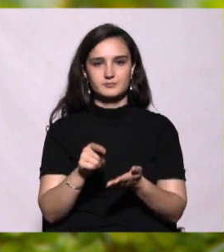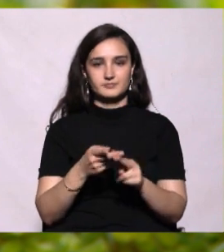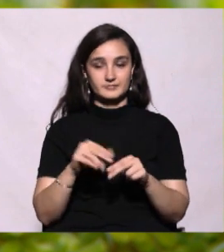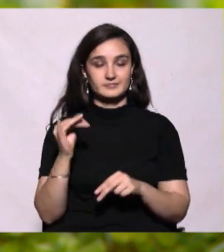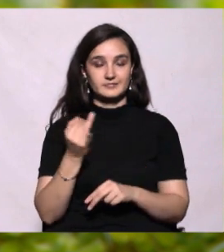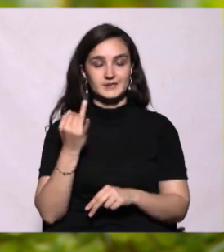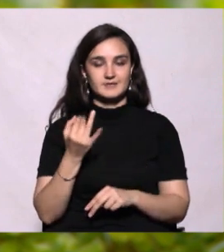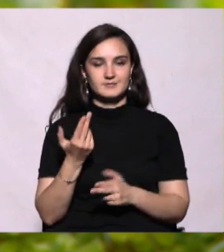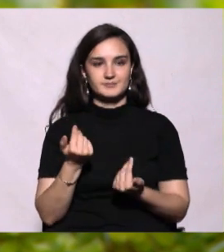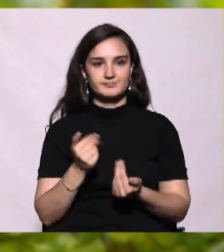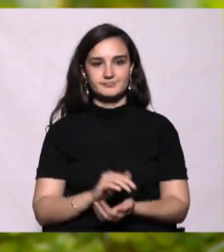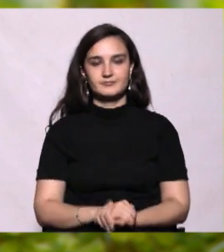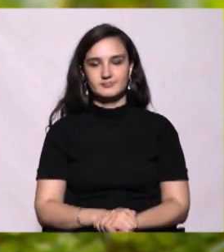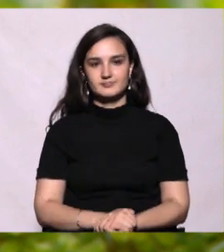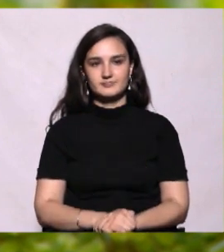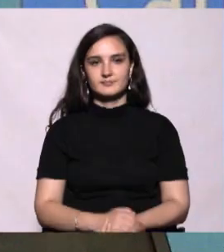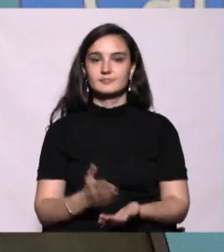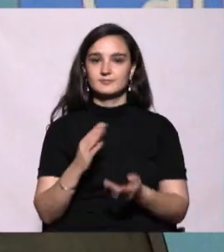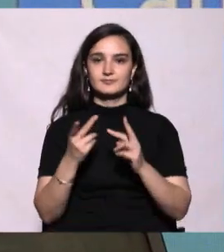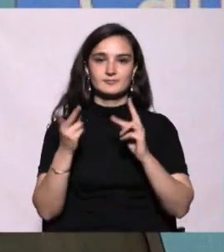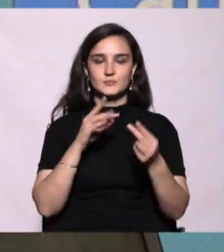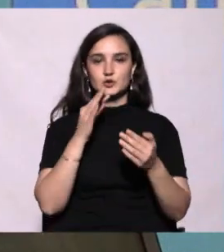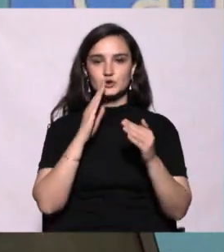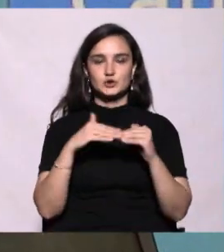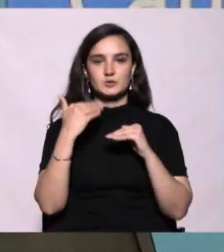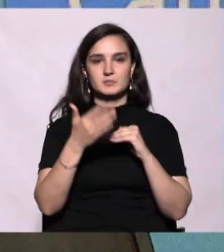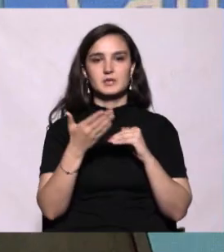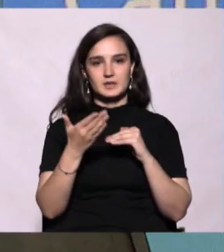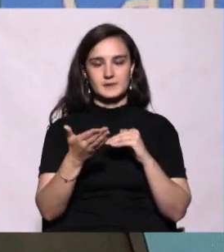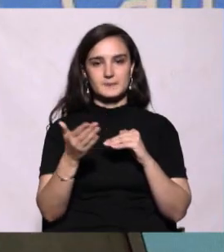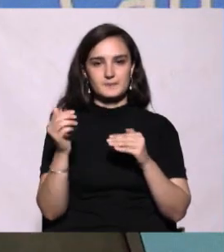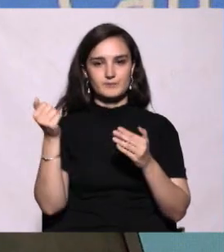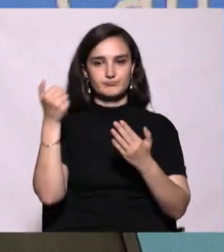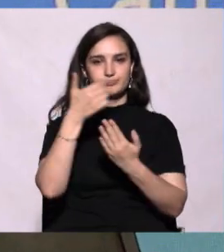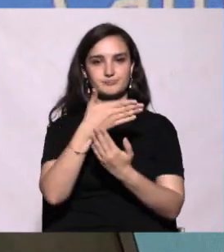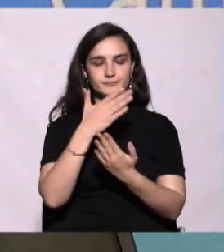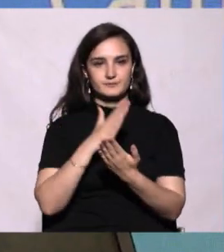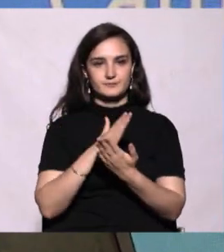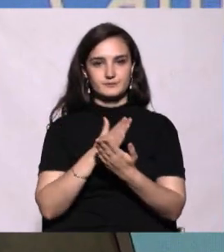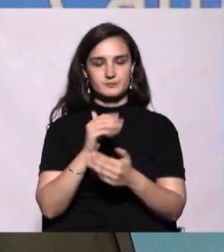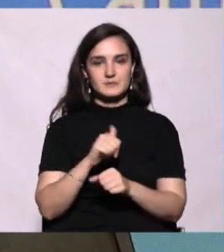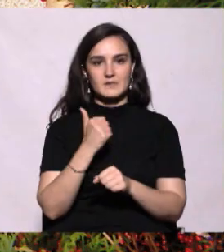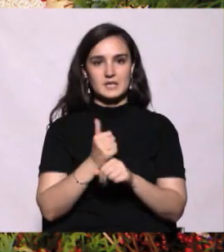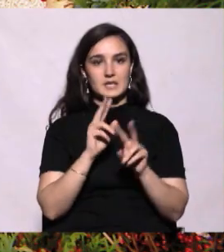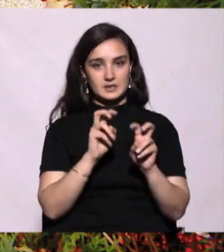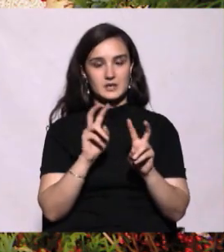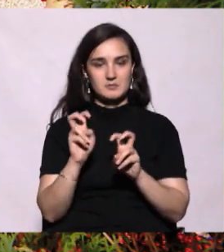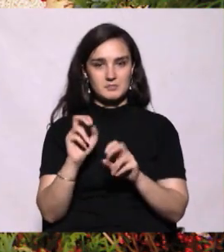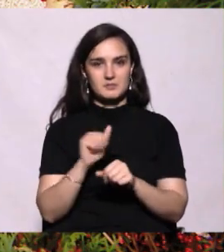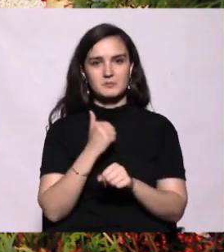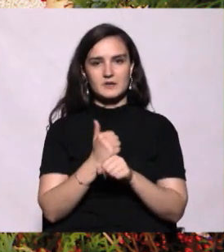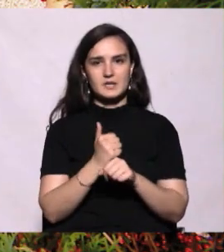interesting. Now, let's move on to the next slide, which is main themes. The